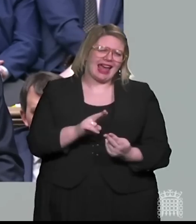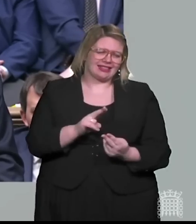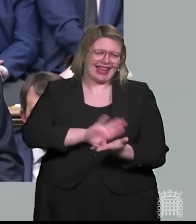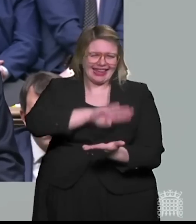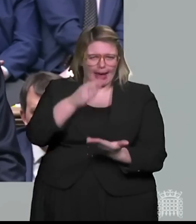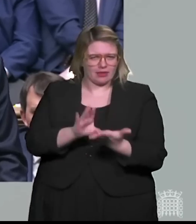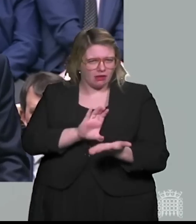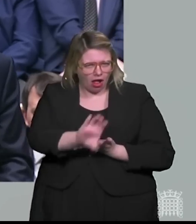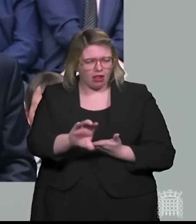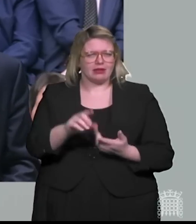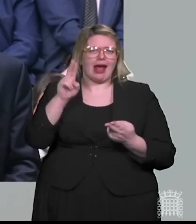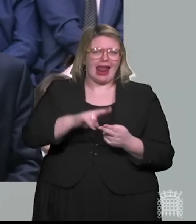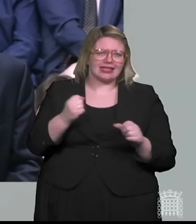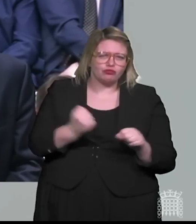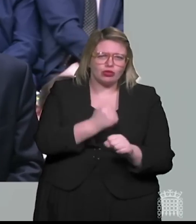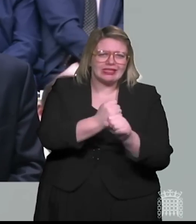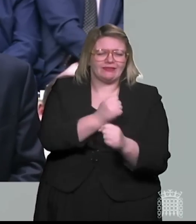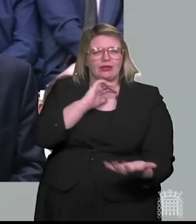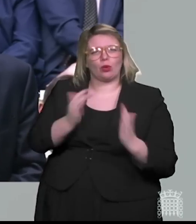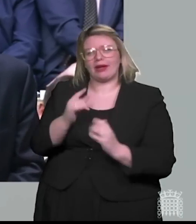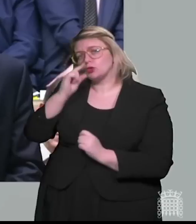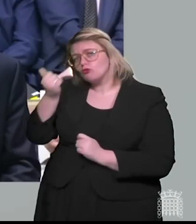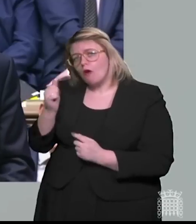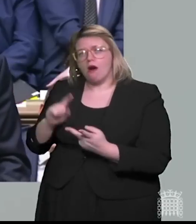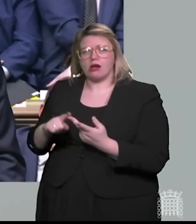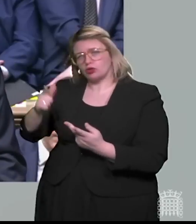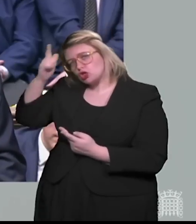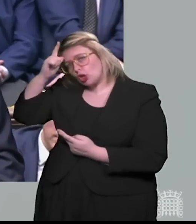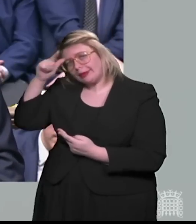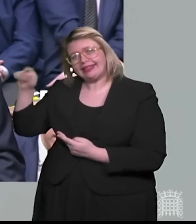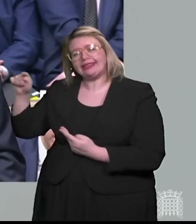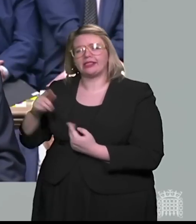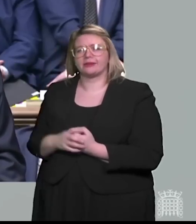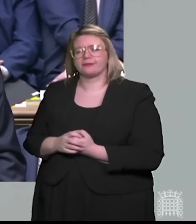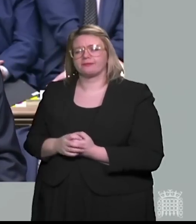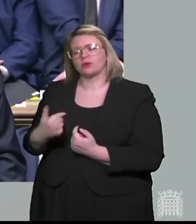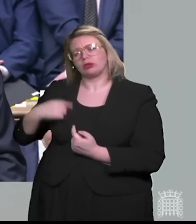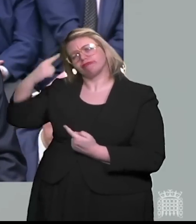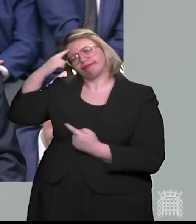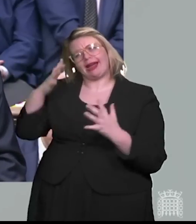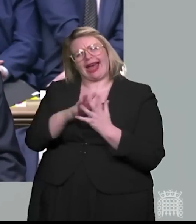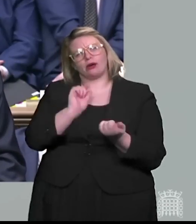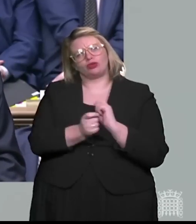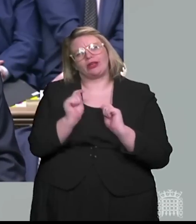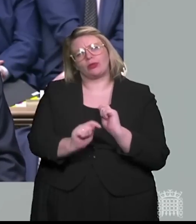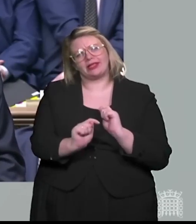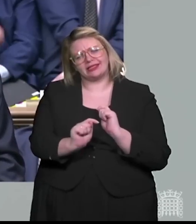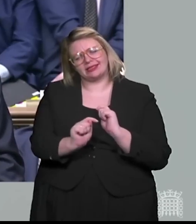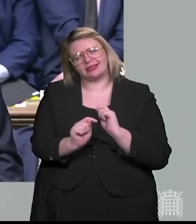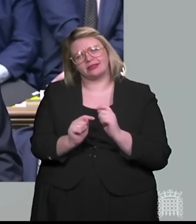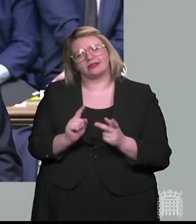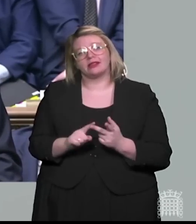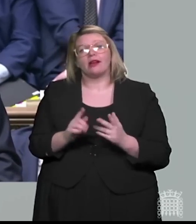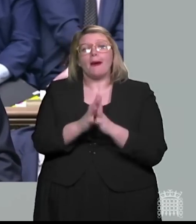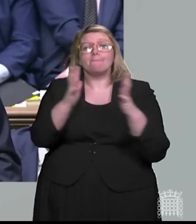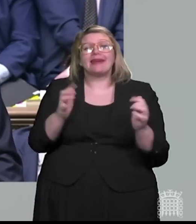lower productivity than countries like France and Germany. We've already taken measures to address this. For larger business,